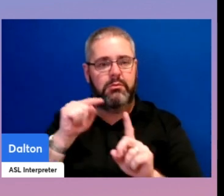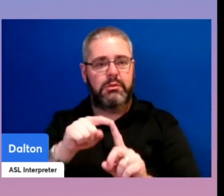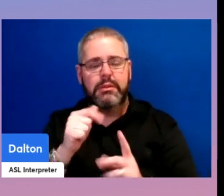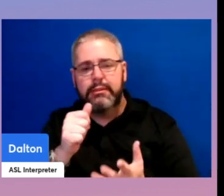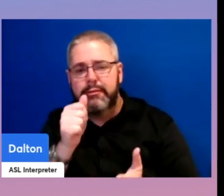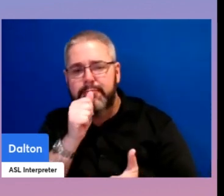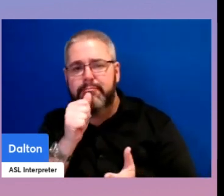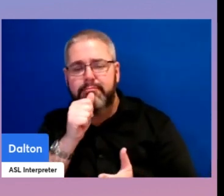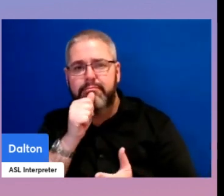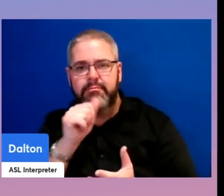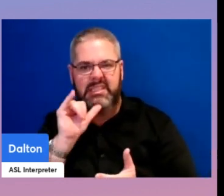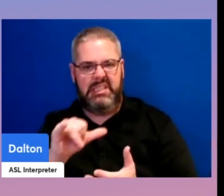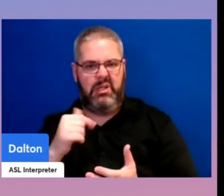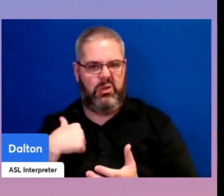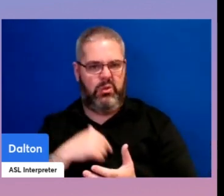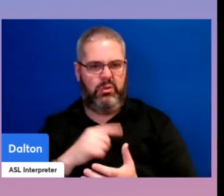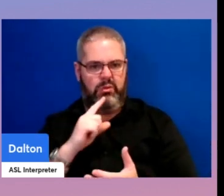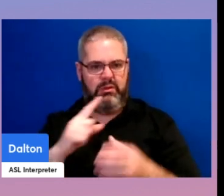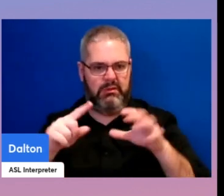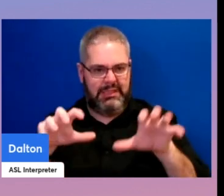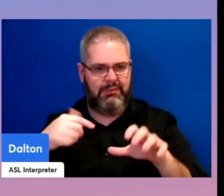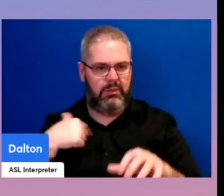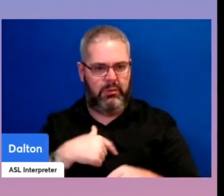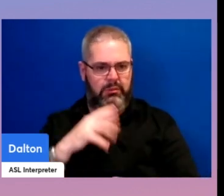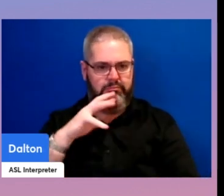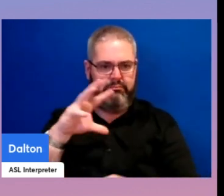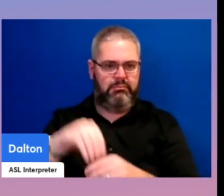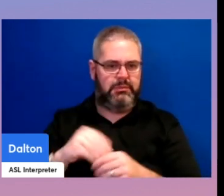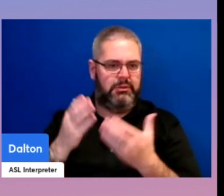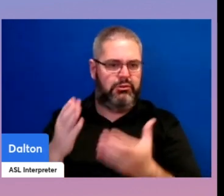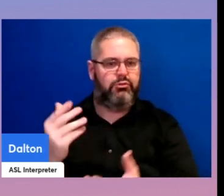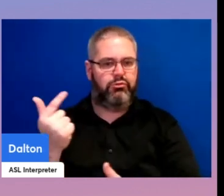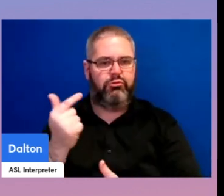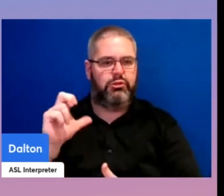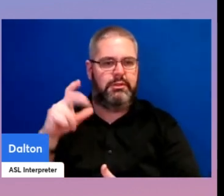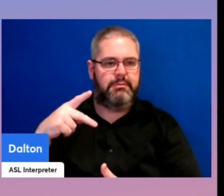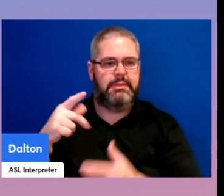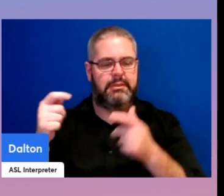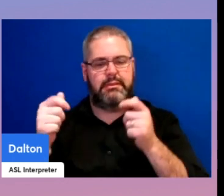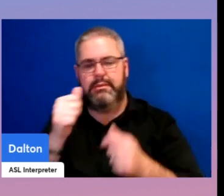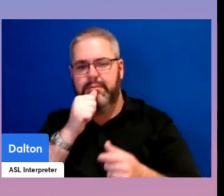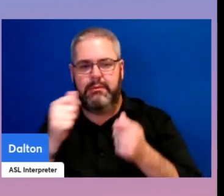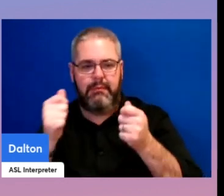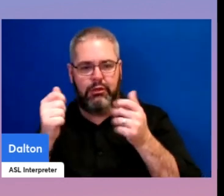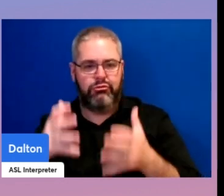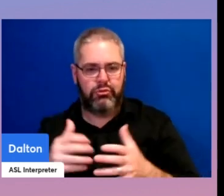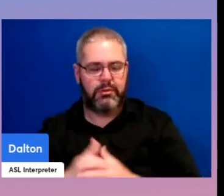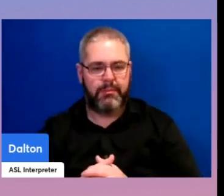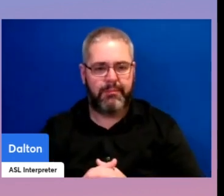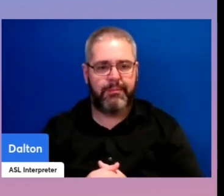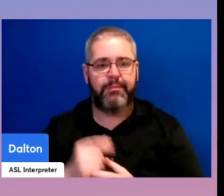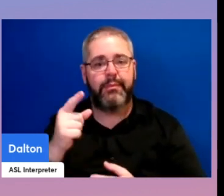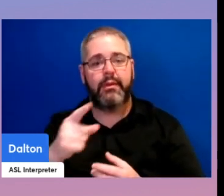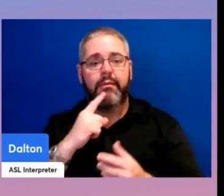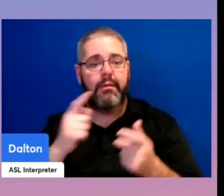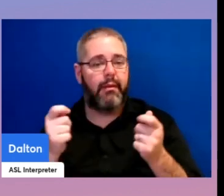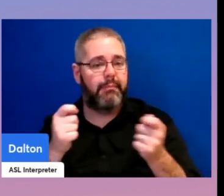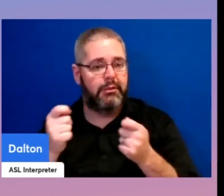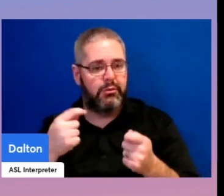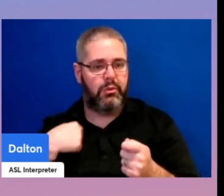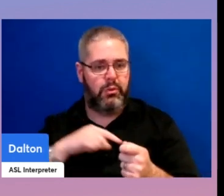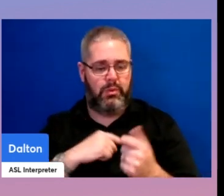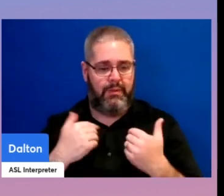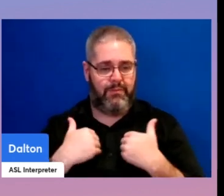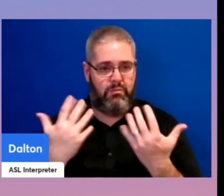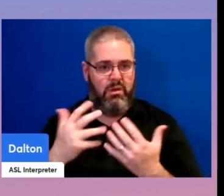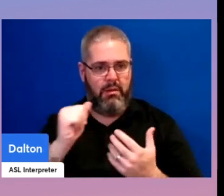is actively replicating it in the GCP Secret Manager. Now, if you don't want to manage, this is the deletion. So we have